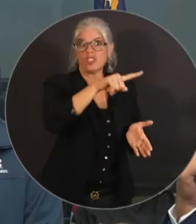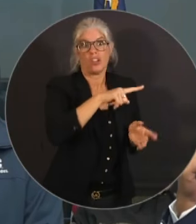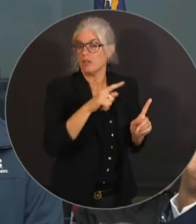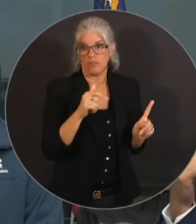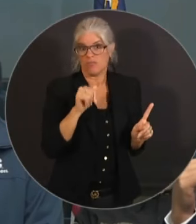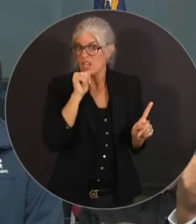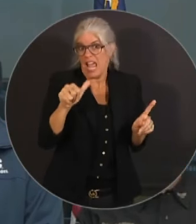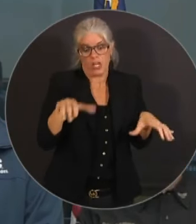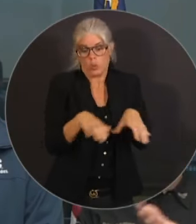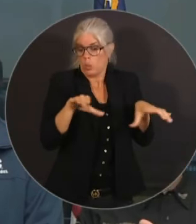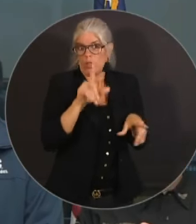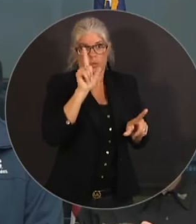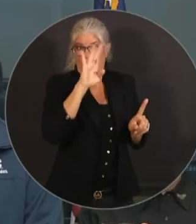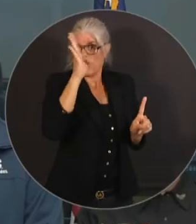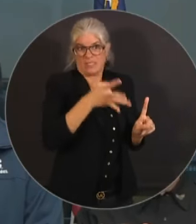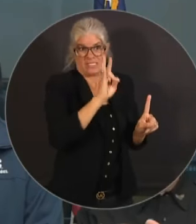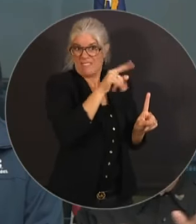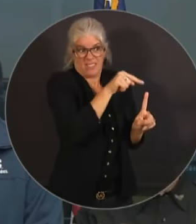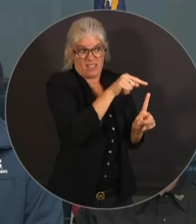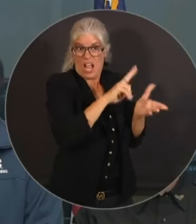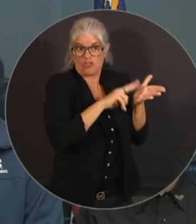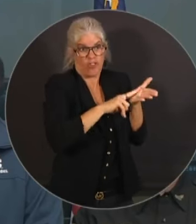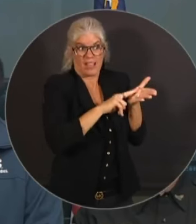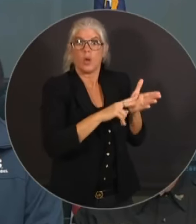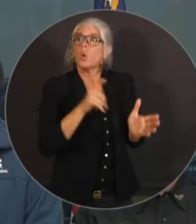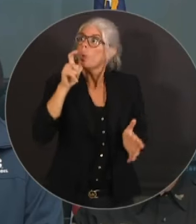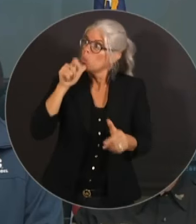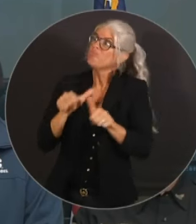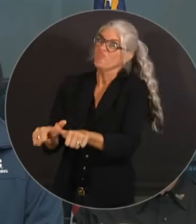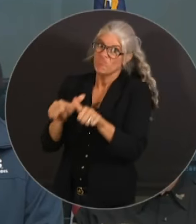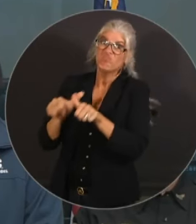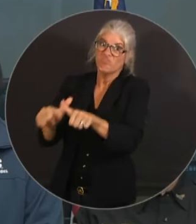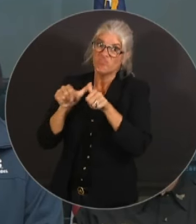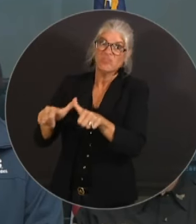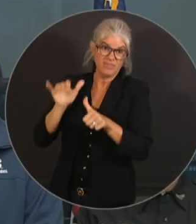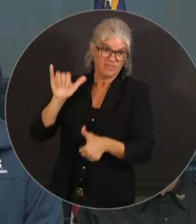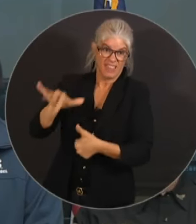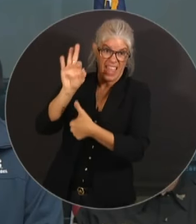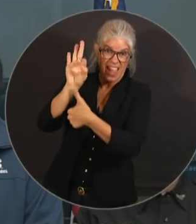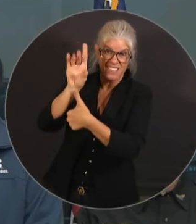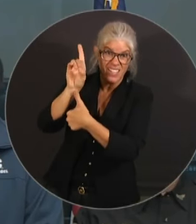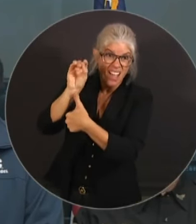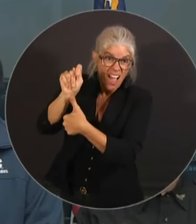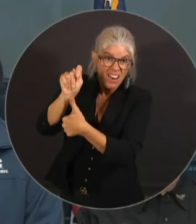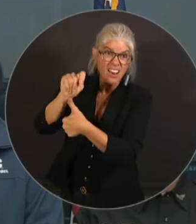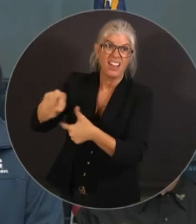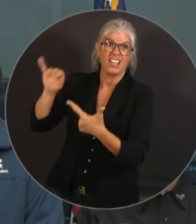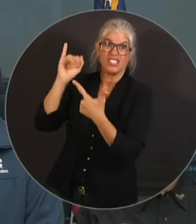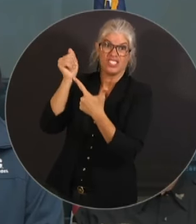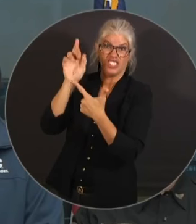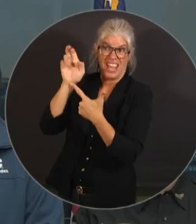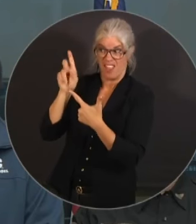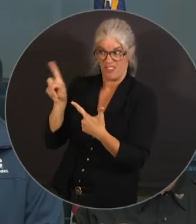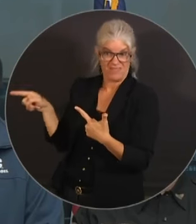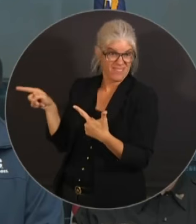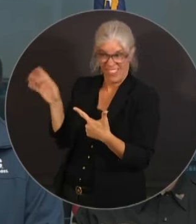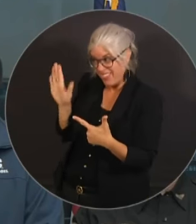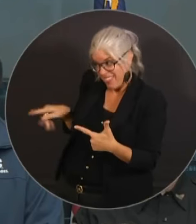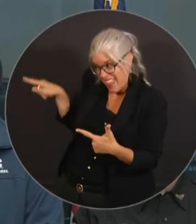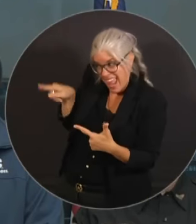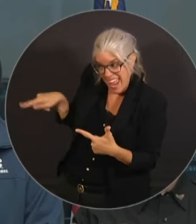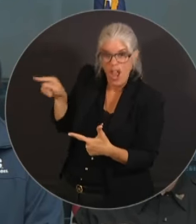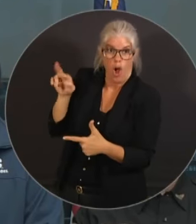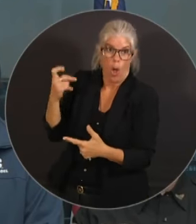urgency is Jared and the FDOT. And these are the debris mission is not the state's mission. That's a